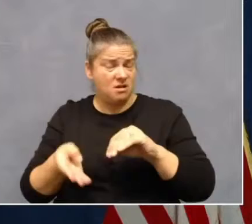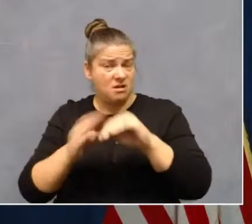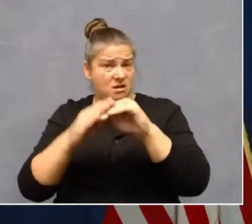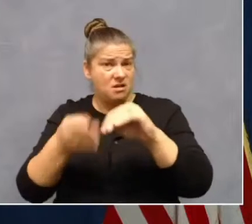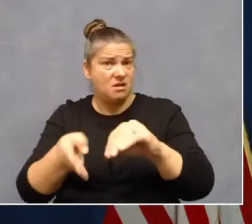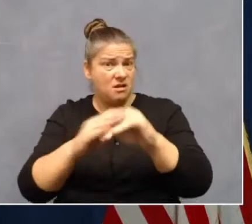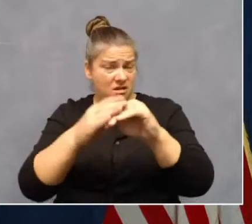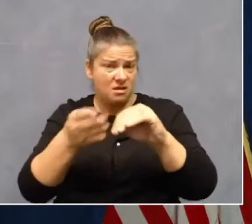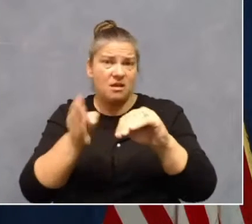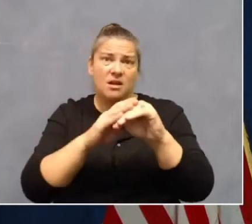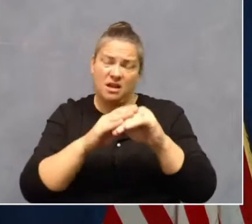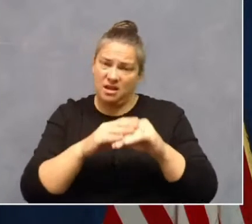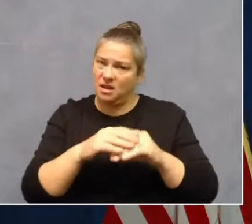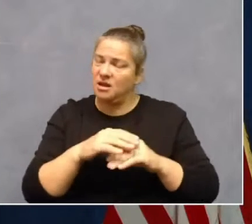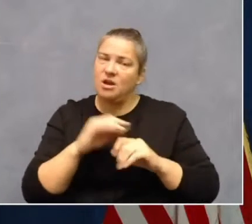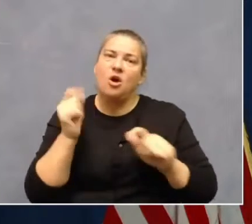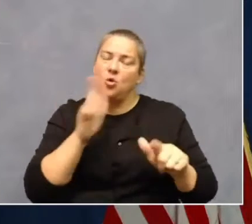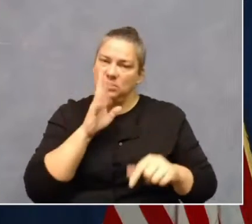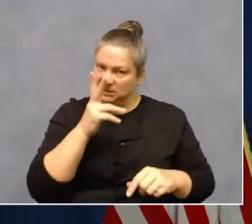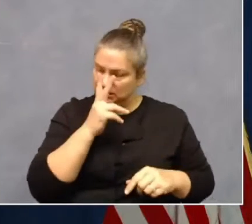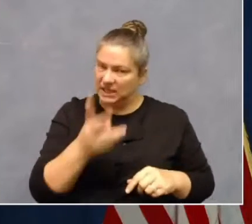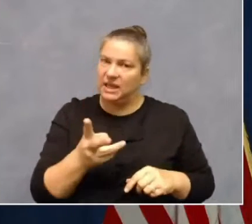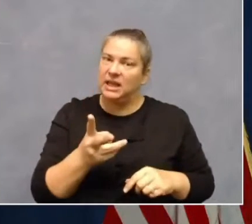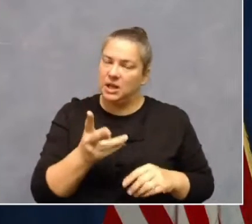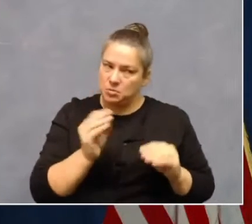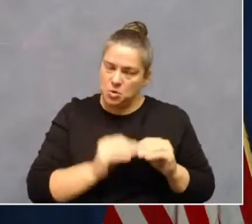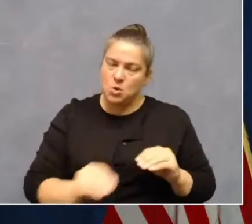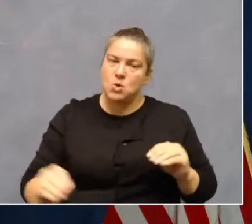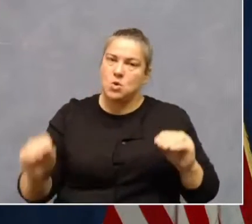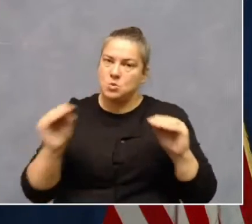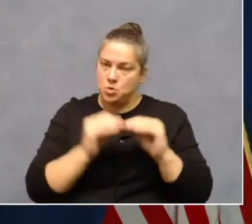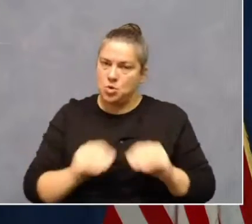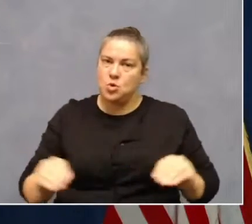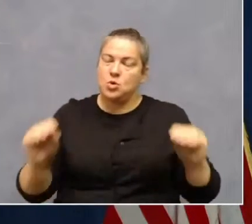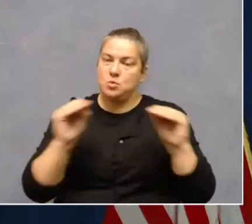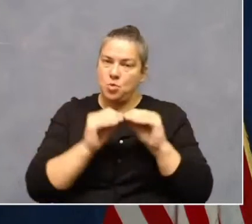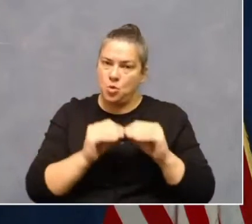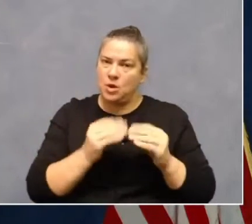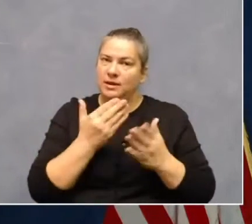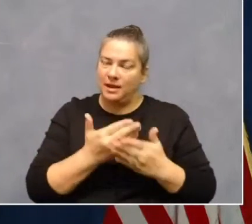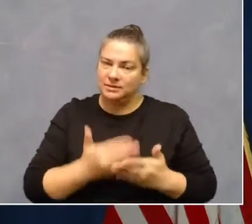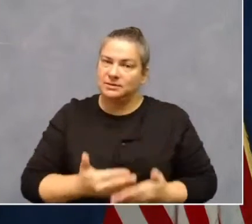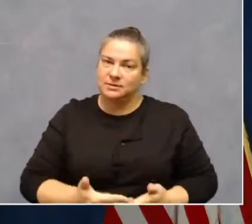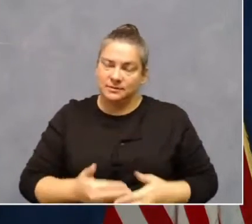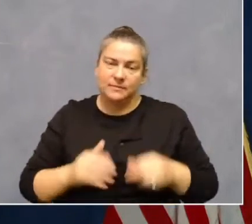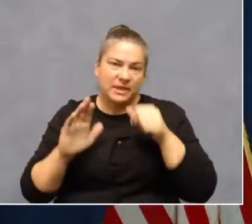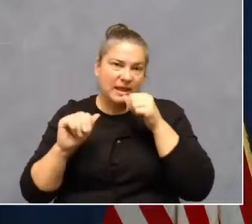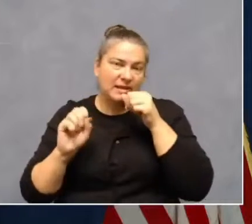is going to see more and more cases.